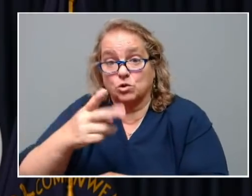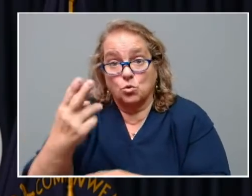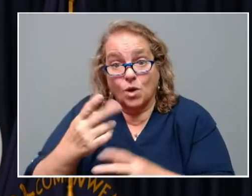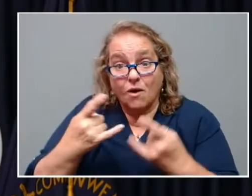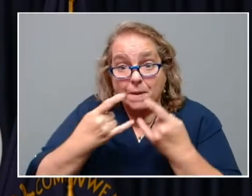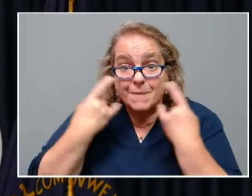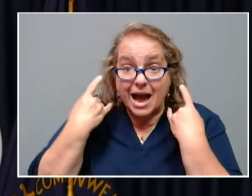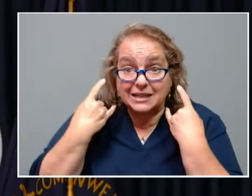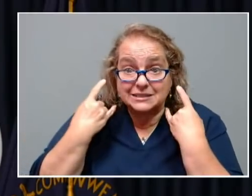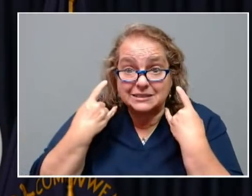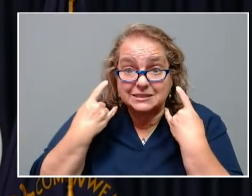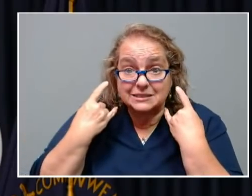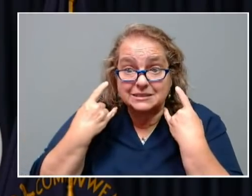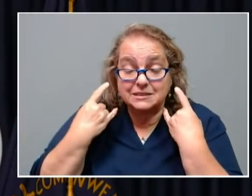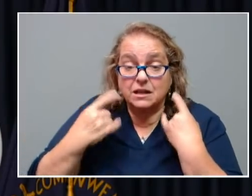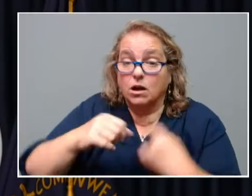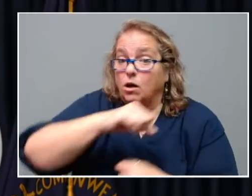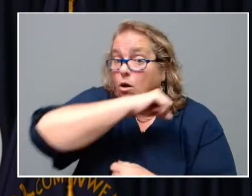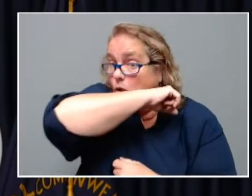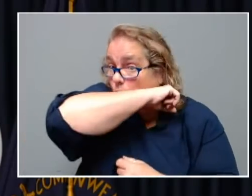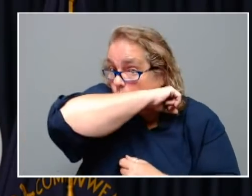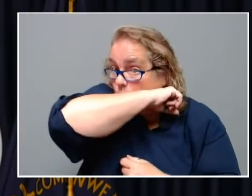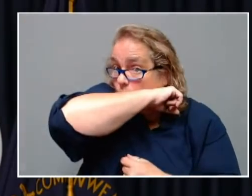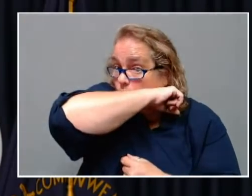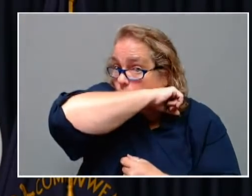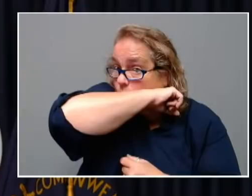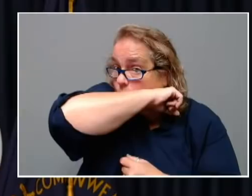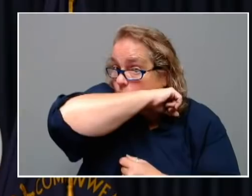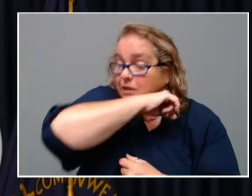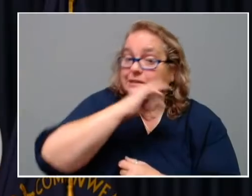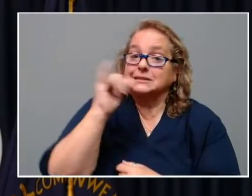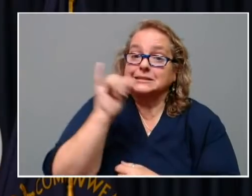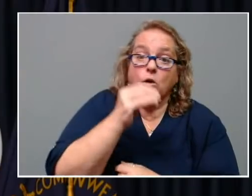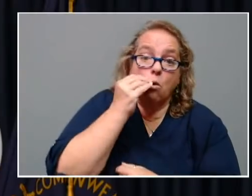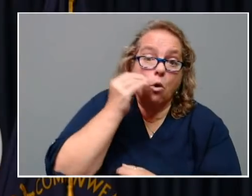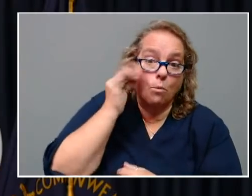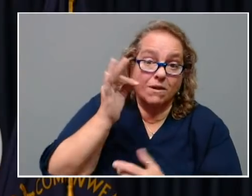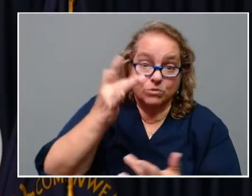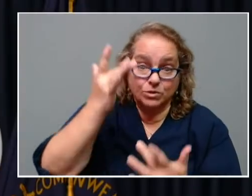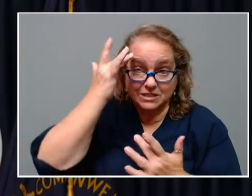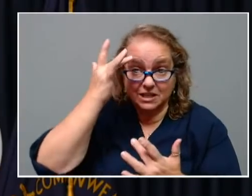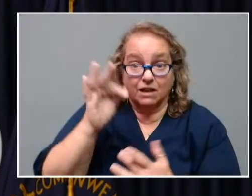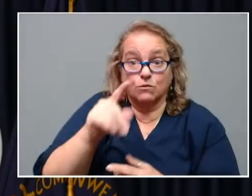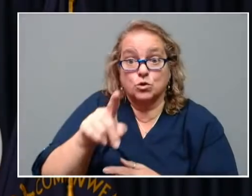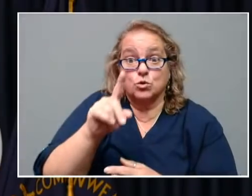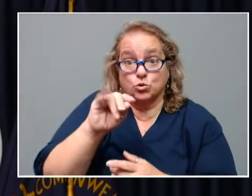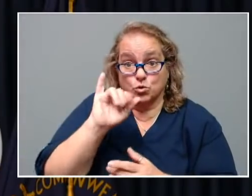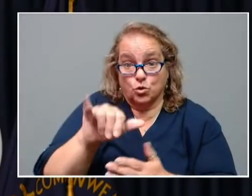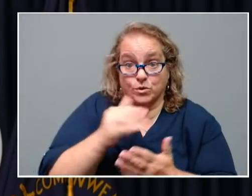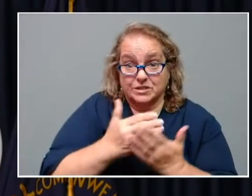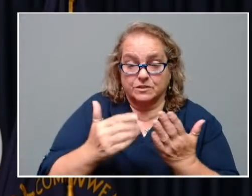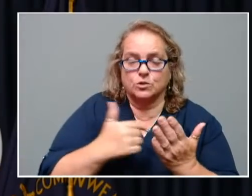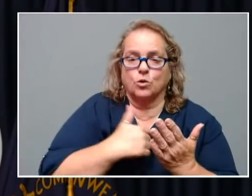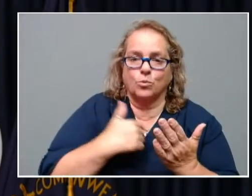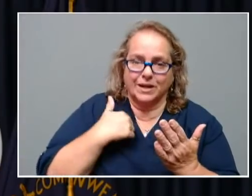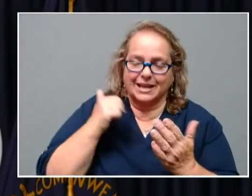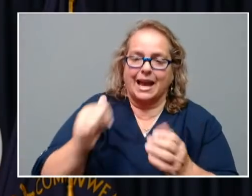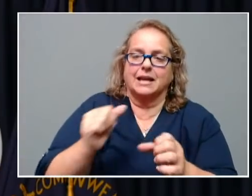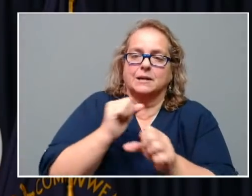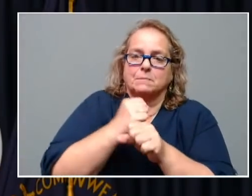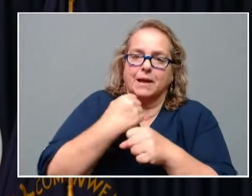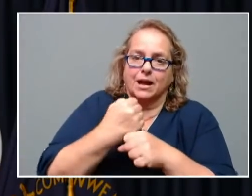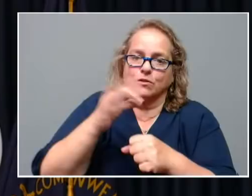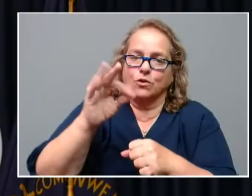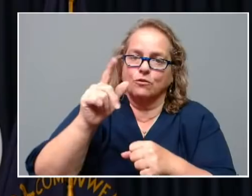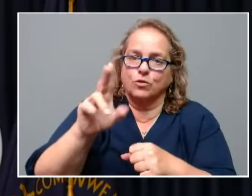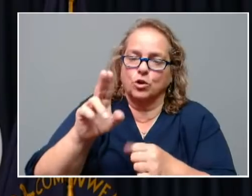if you cover your cough, if you stay home if you're sick, if you do those things, we can make the flu not be a threat this year. Oh,